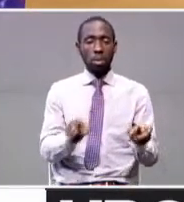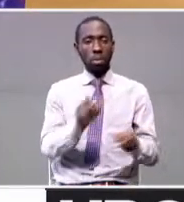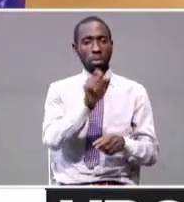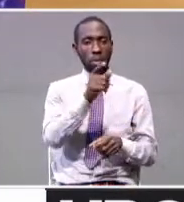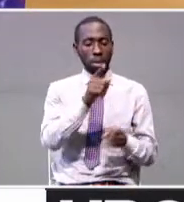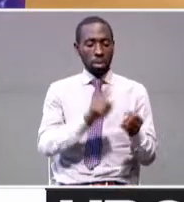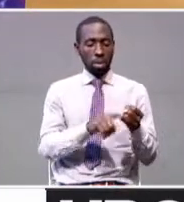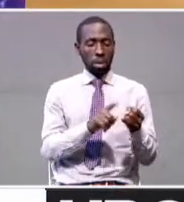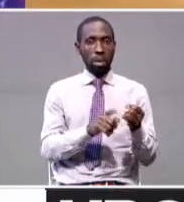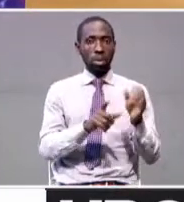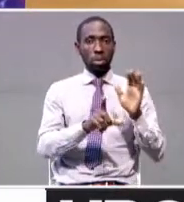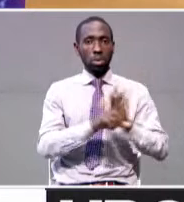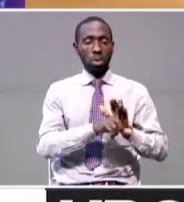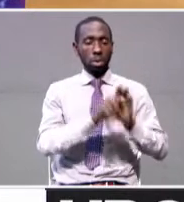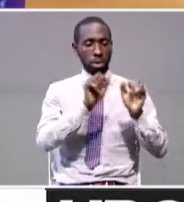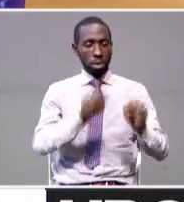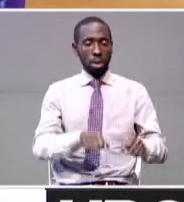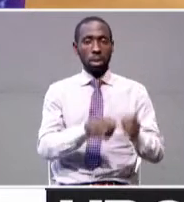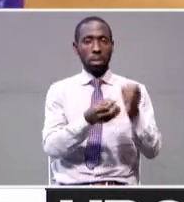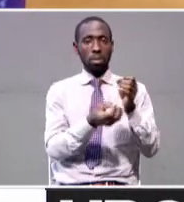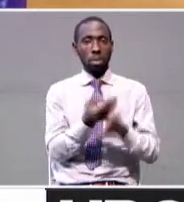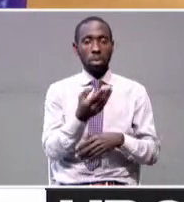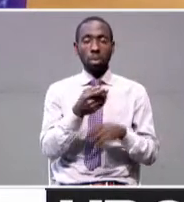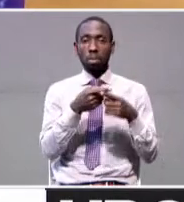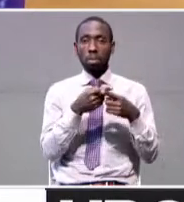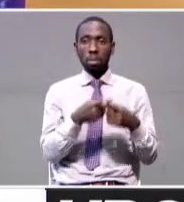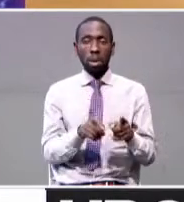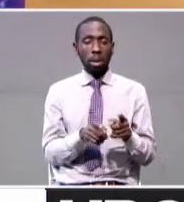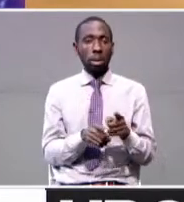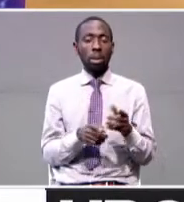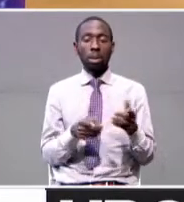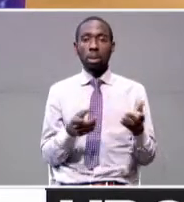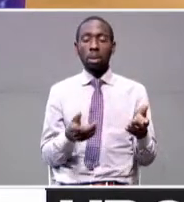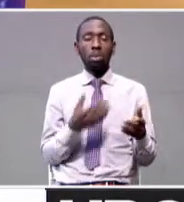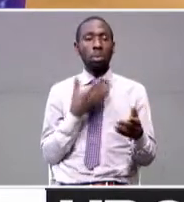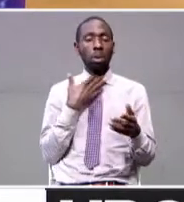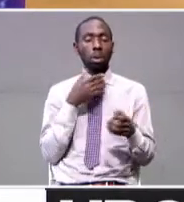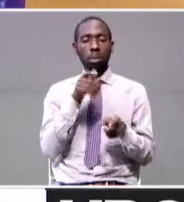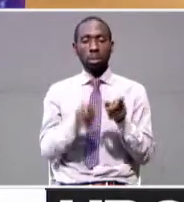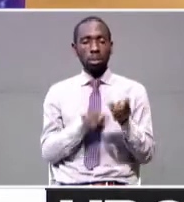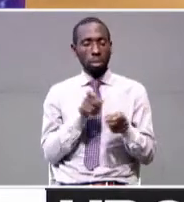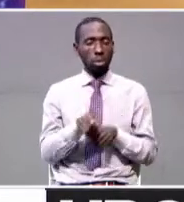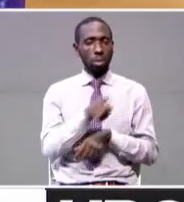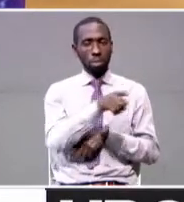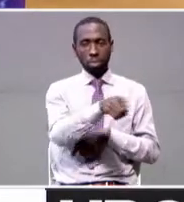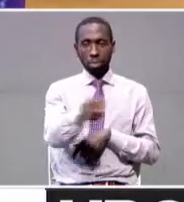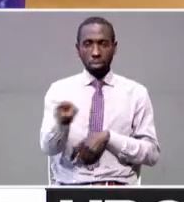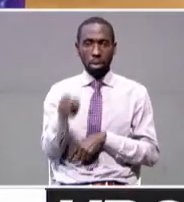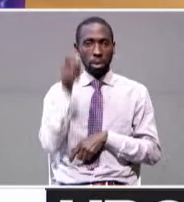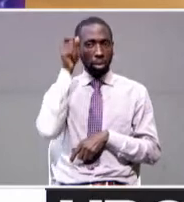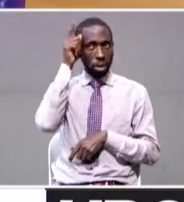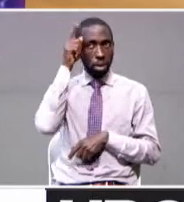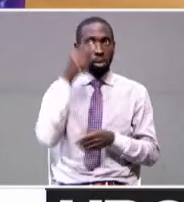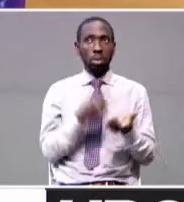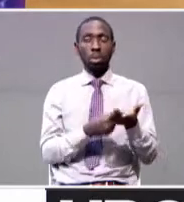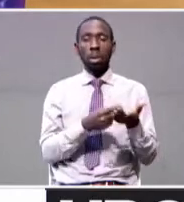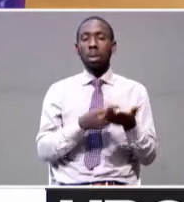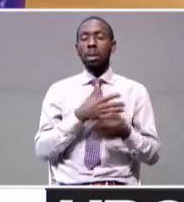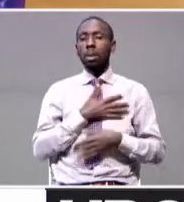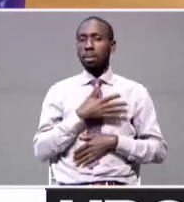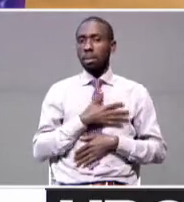eteeka lyo tujja kuliteekawo, naye kyenjagala abantu bamanye nti Uganda yaffe